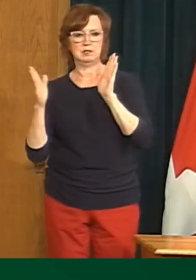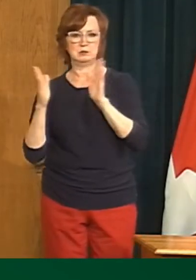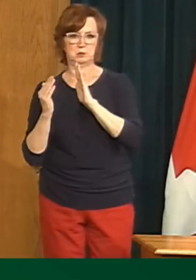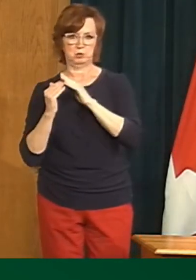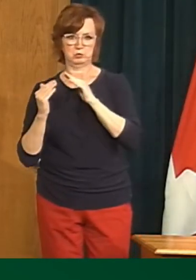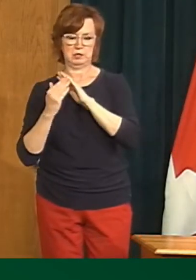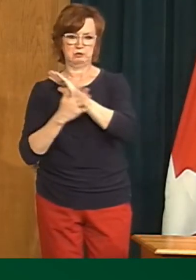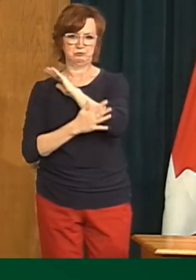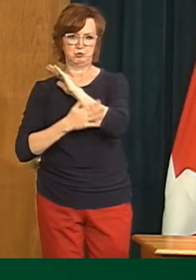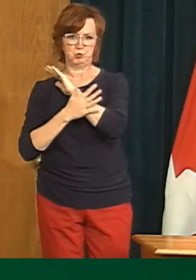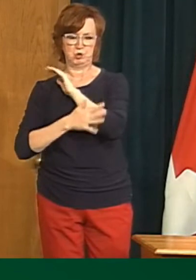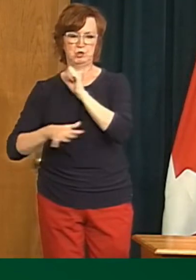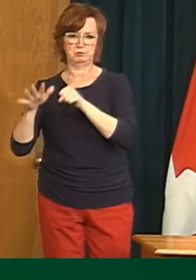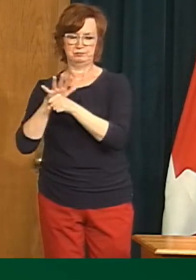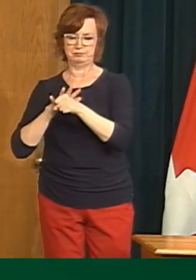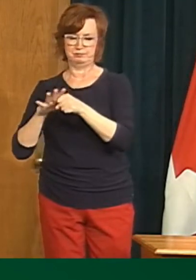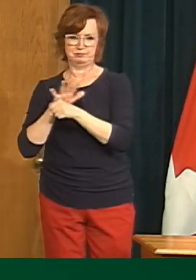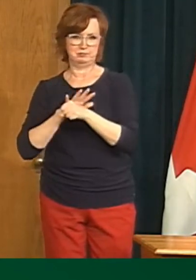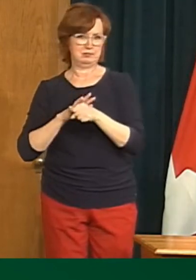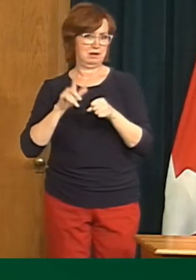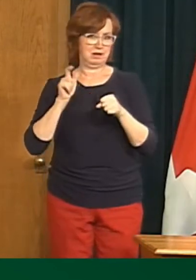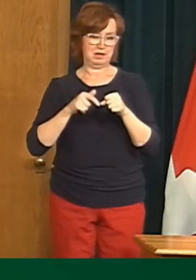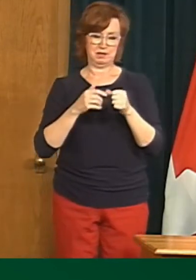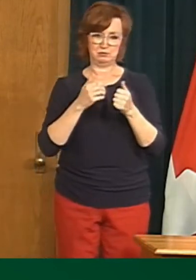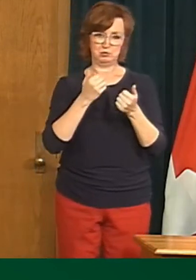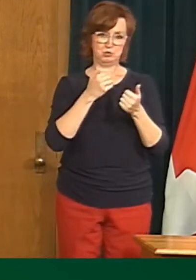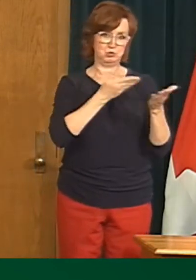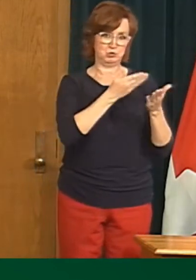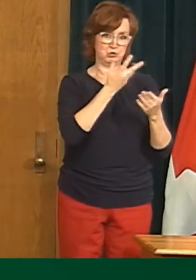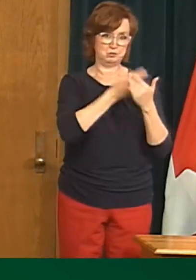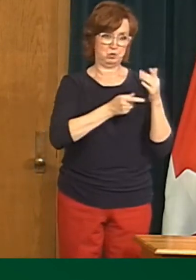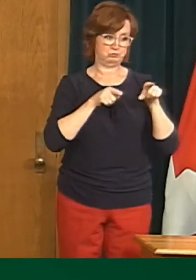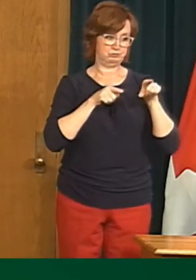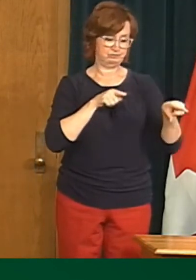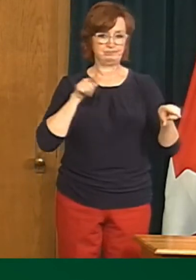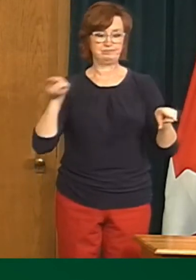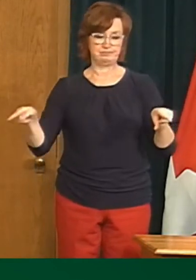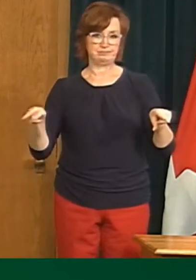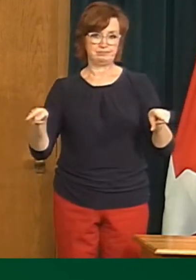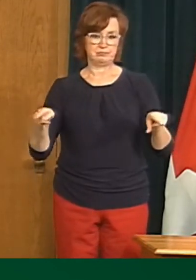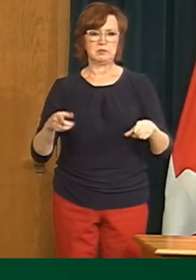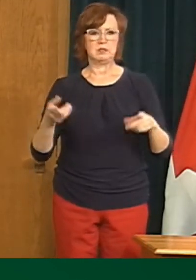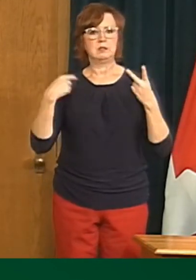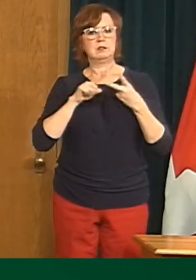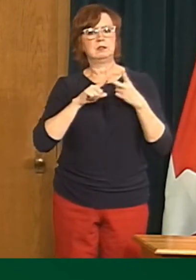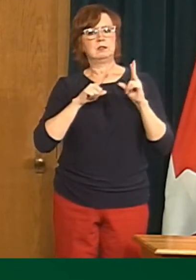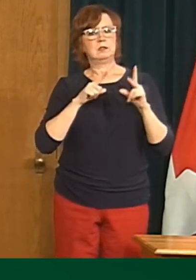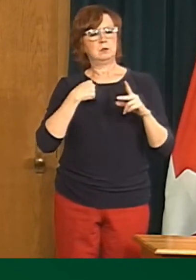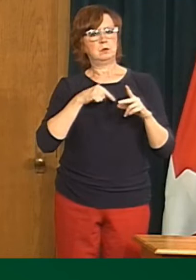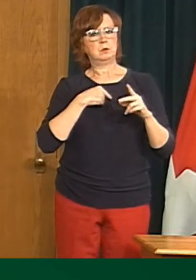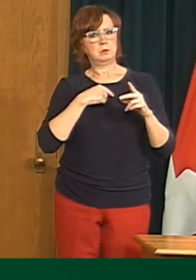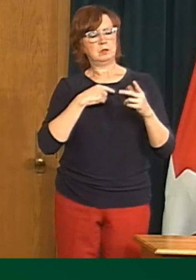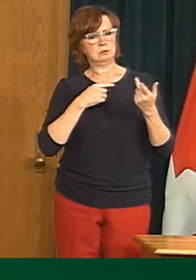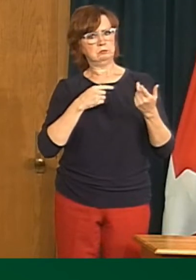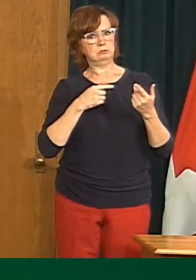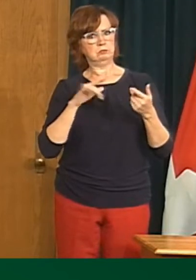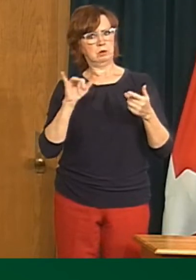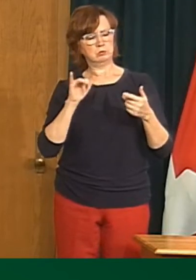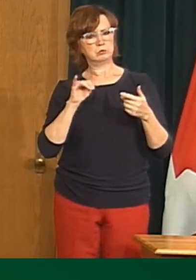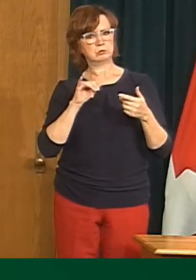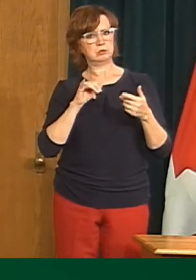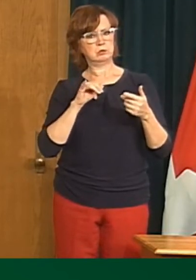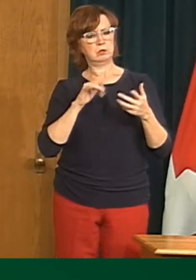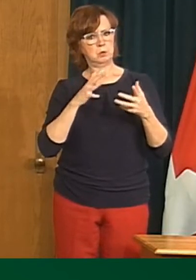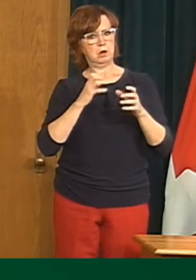will continue. This is also a government that is committed to ensuring that we are prepared for whatever